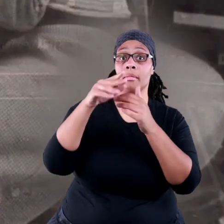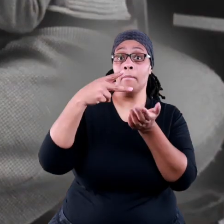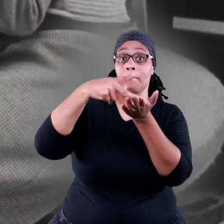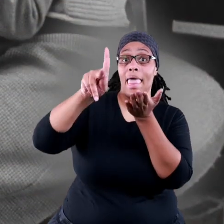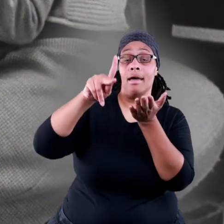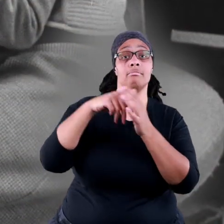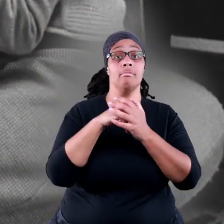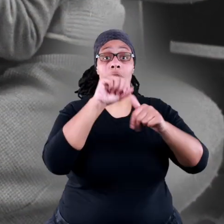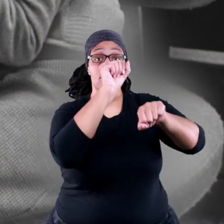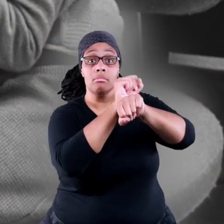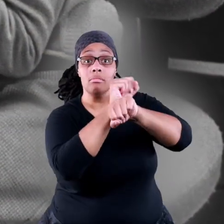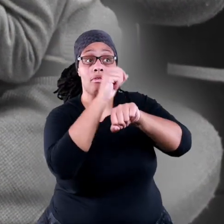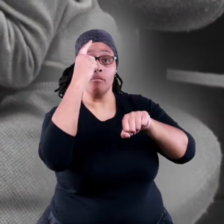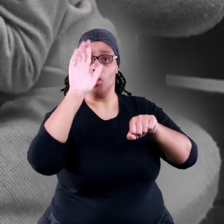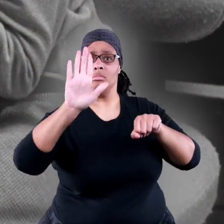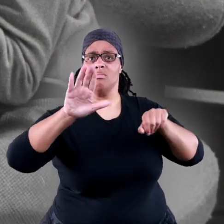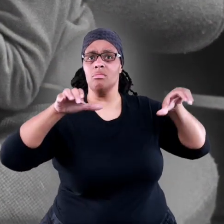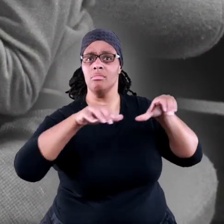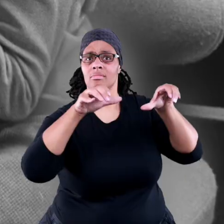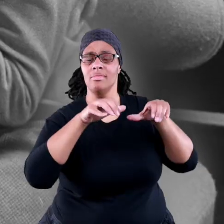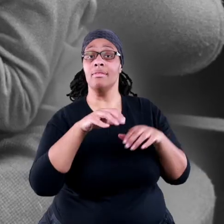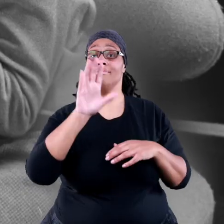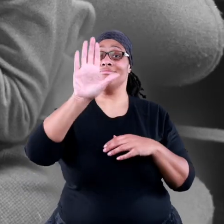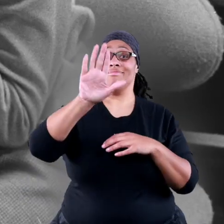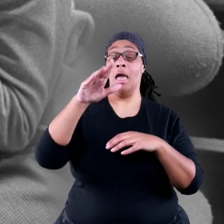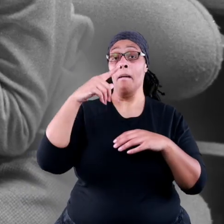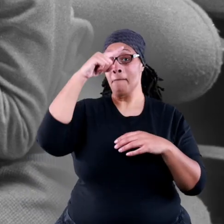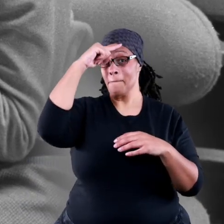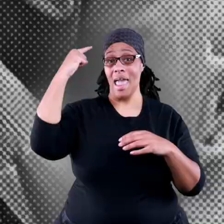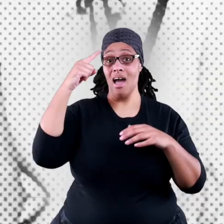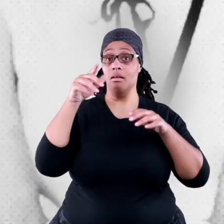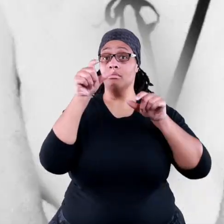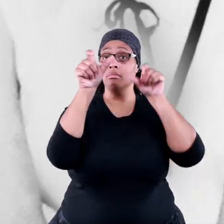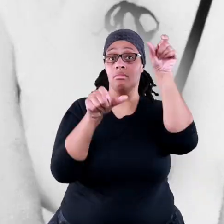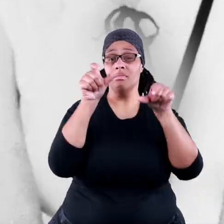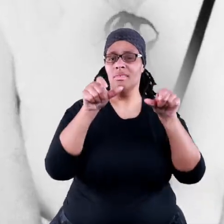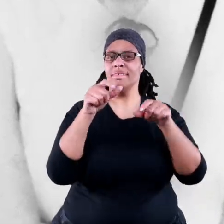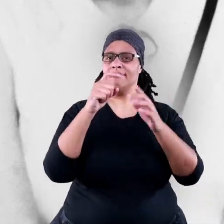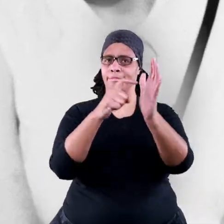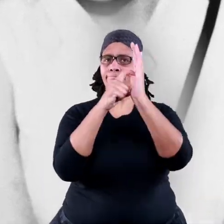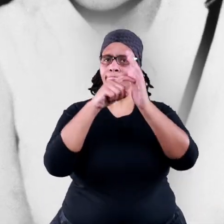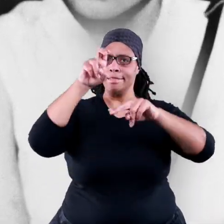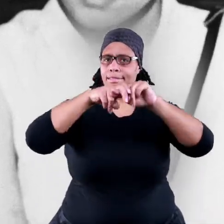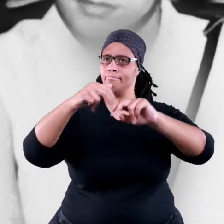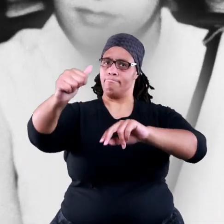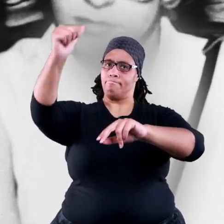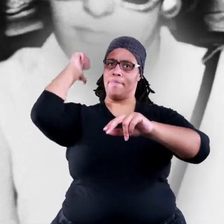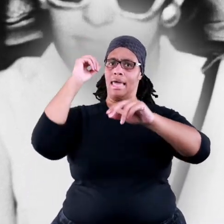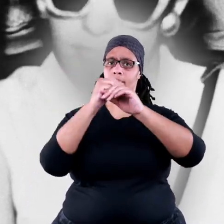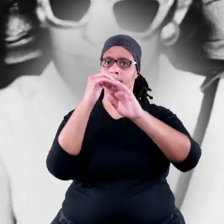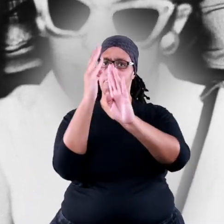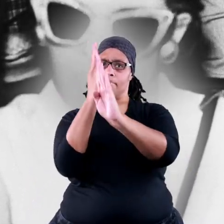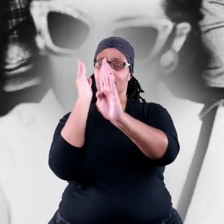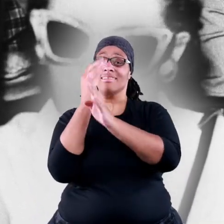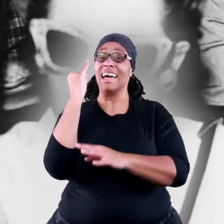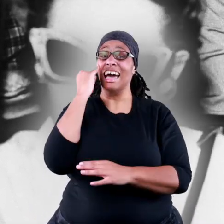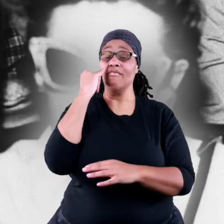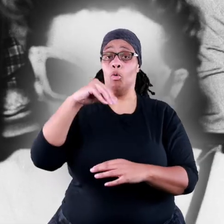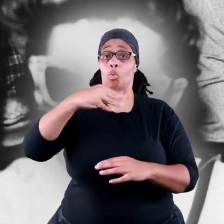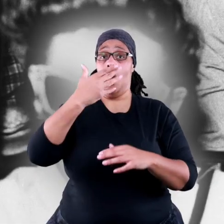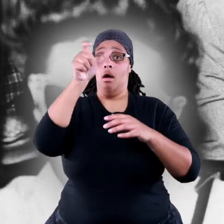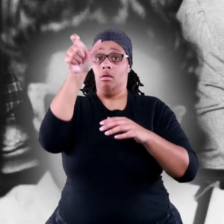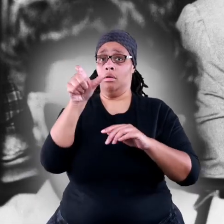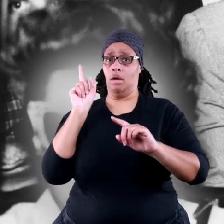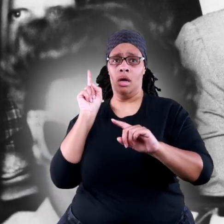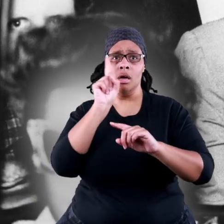receive equal pay for the jobs and work they performed. Black people were required to sit at the rear of the bus and to give up their